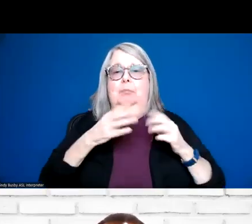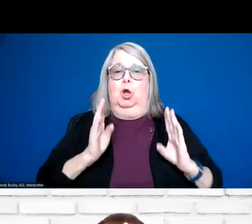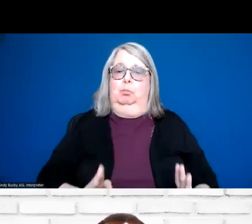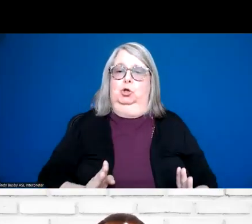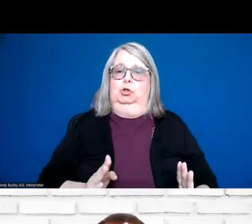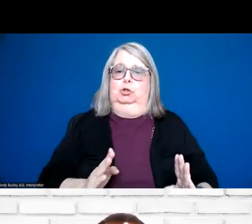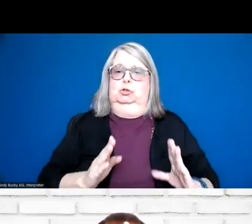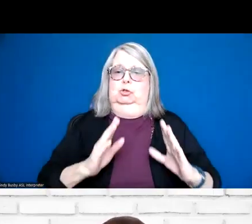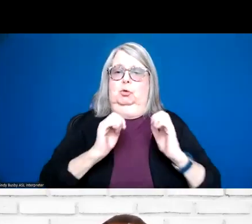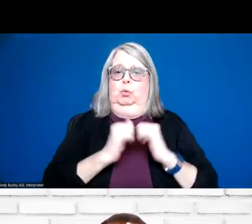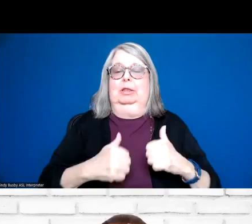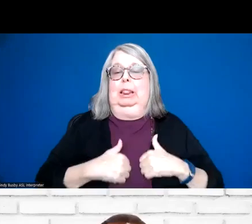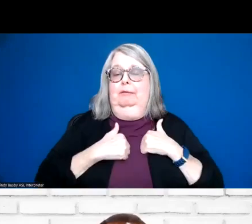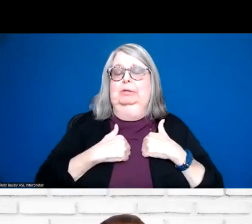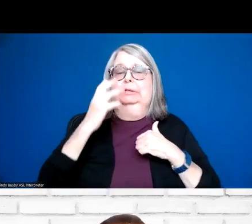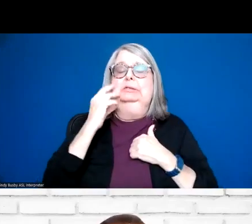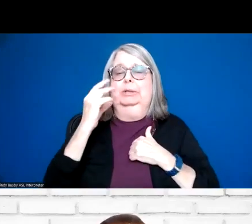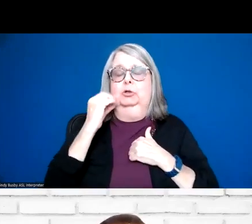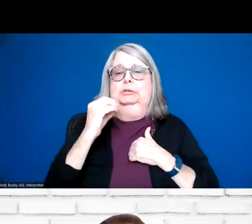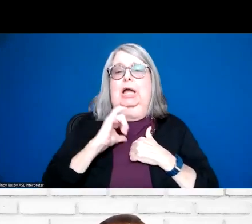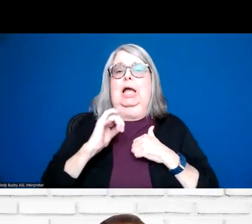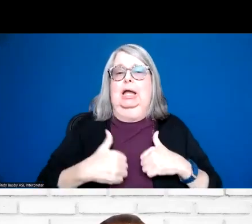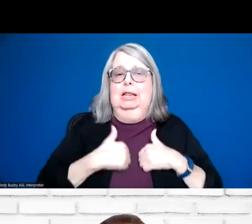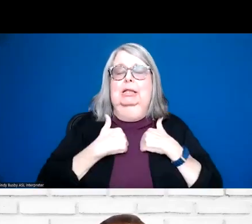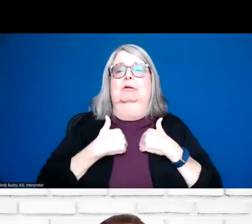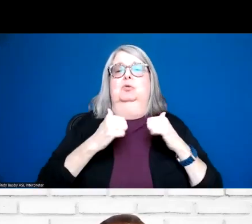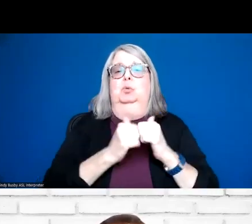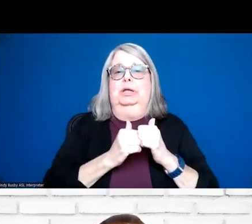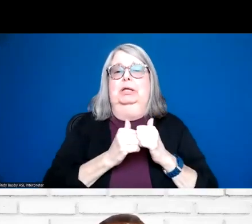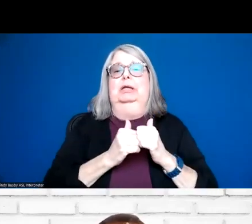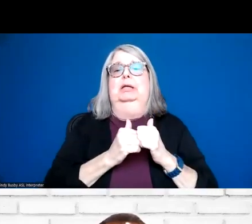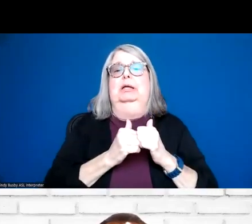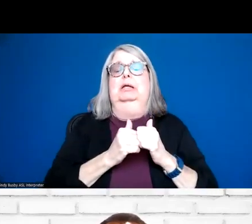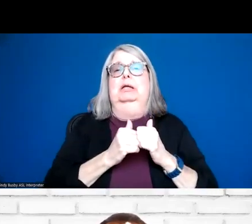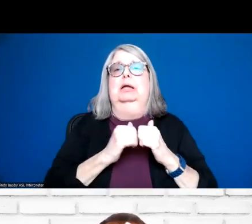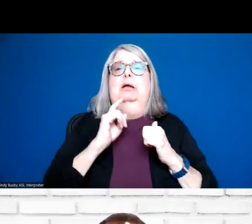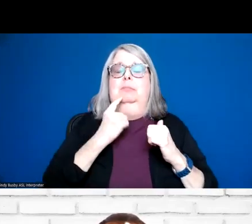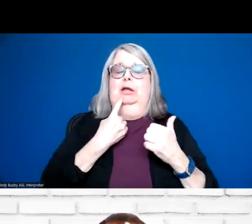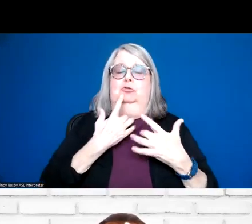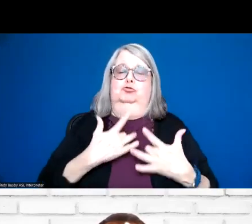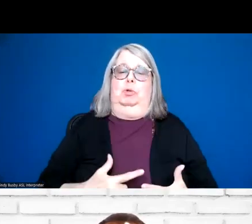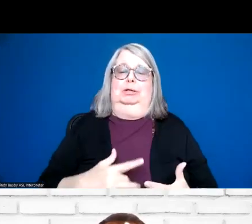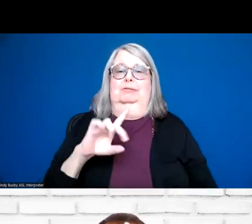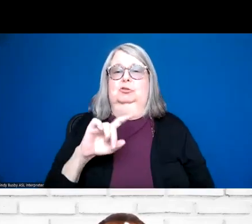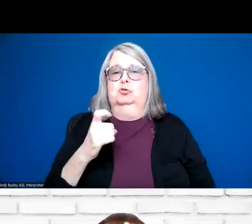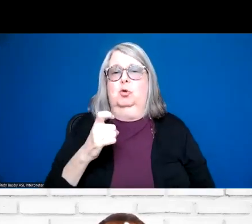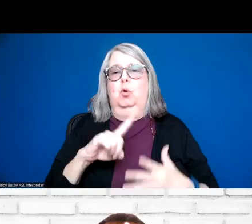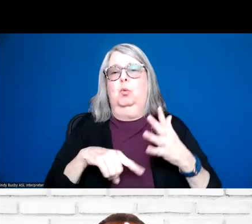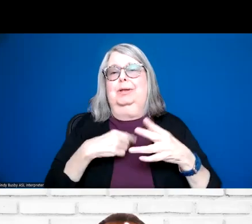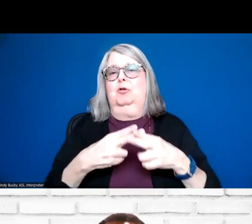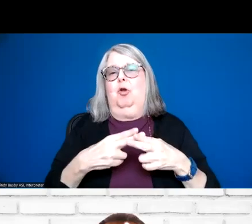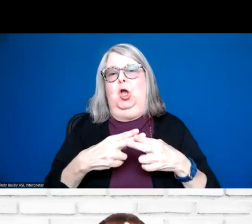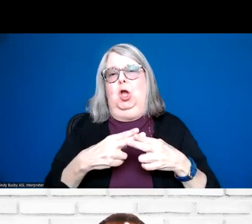lived experience. I have lived with major depressive disorder and what I call generous episodes